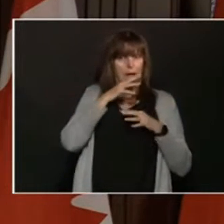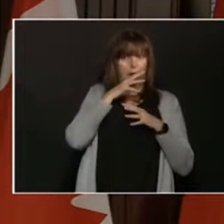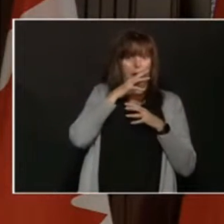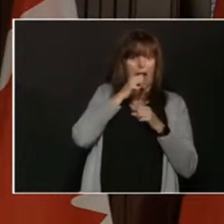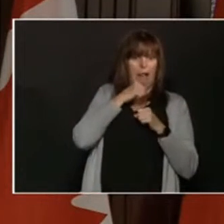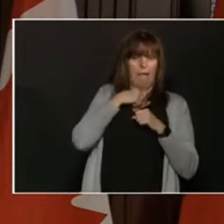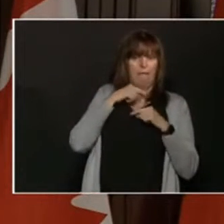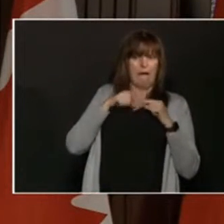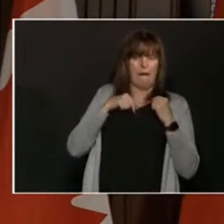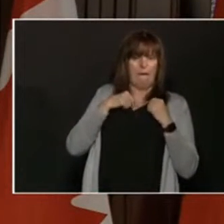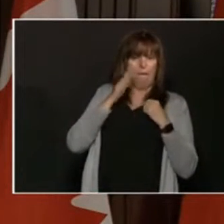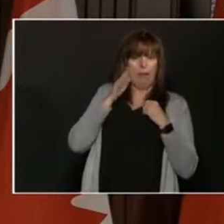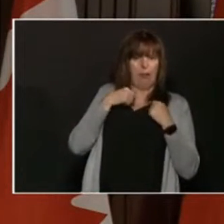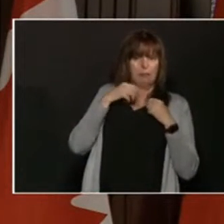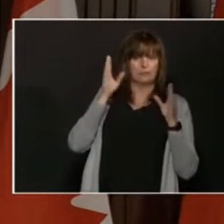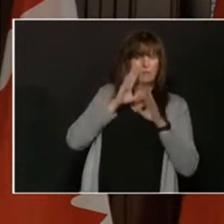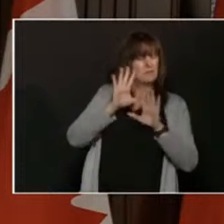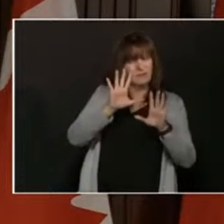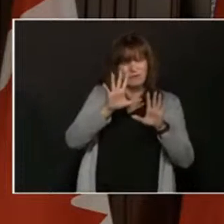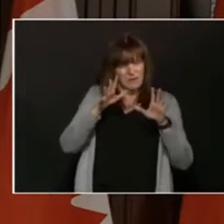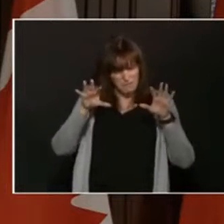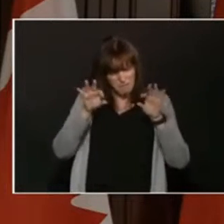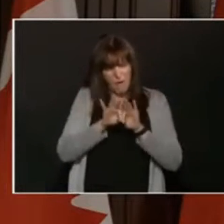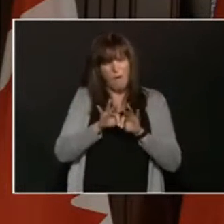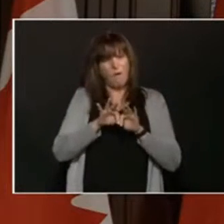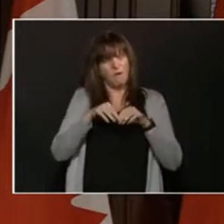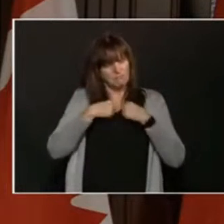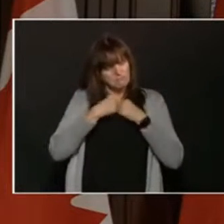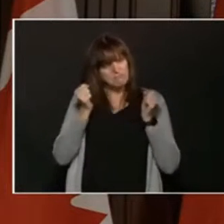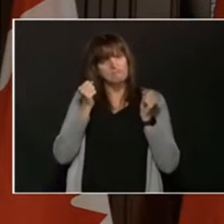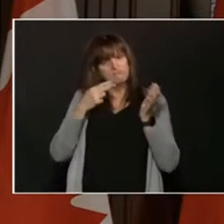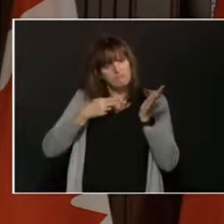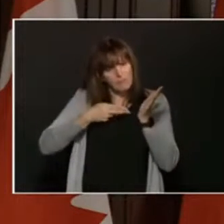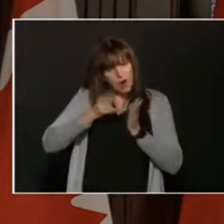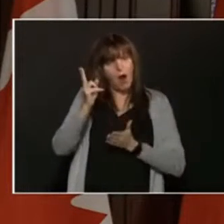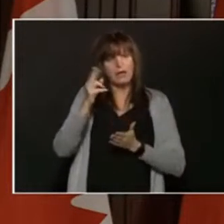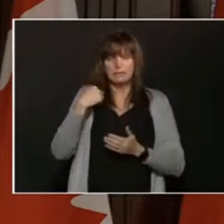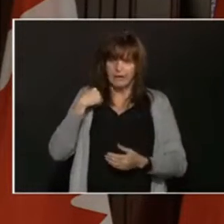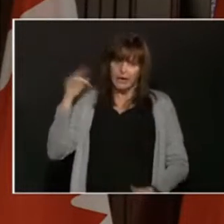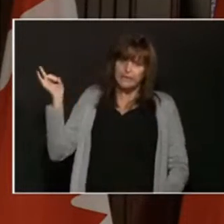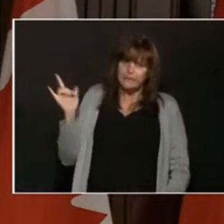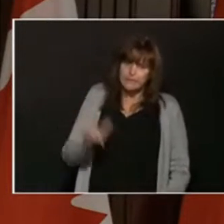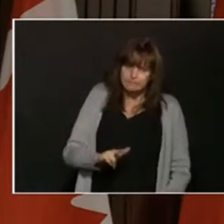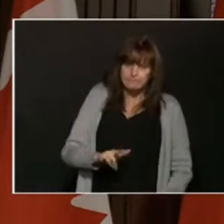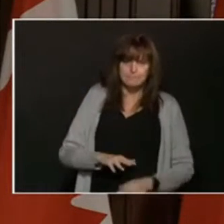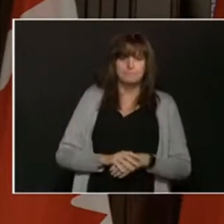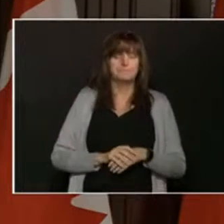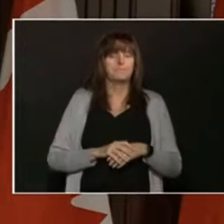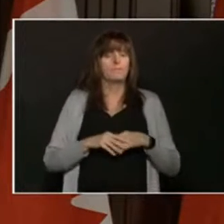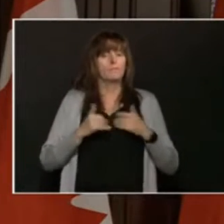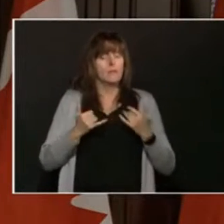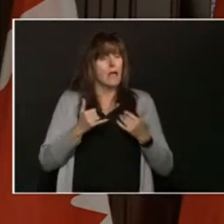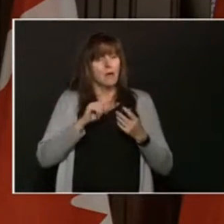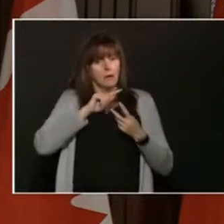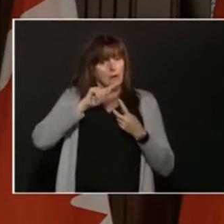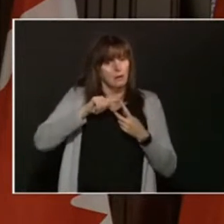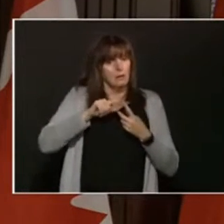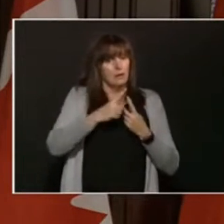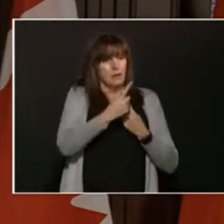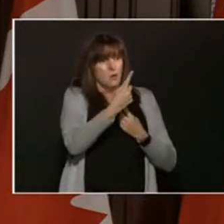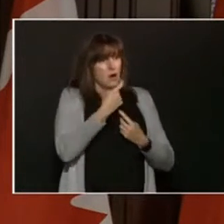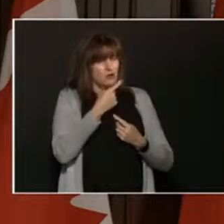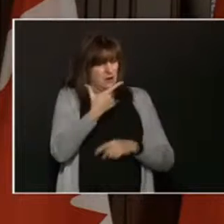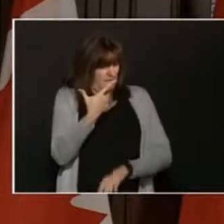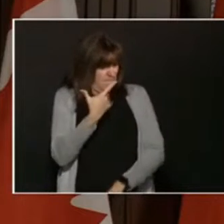So, I mean, the vaccination program is going as quickly as it can, given the supply